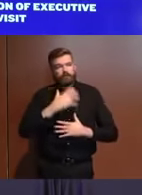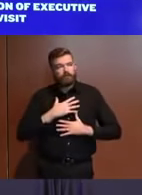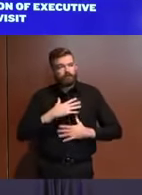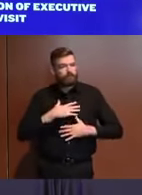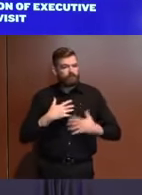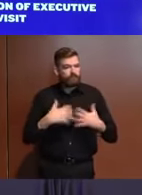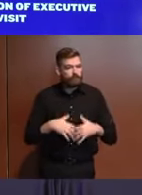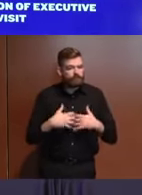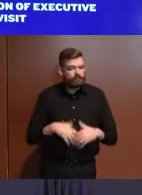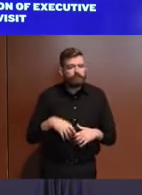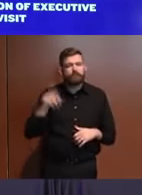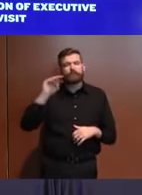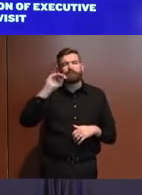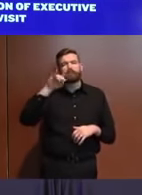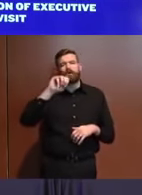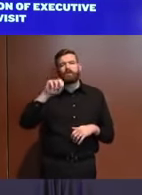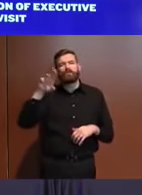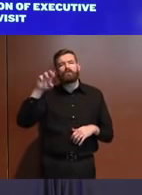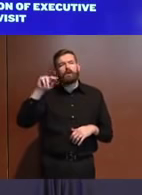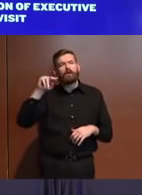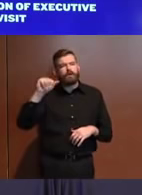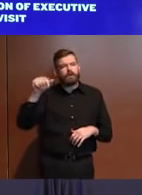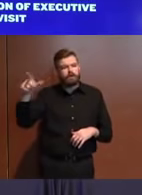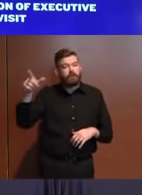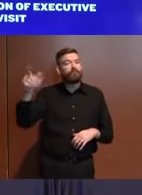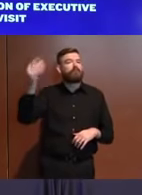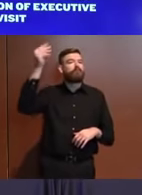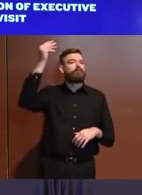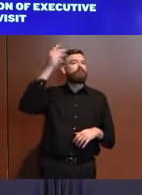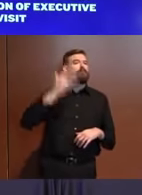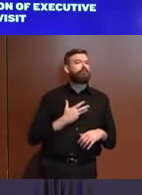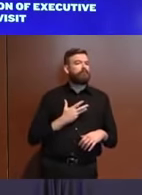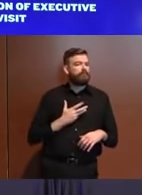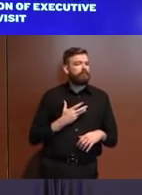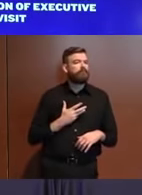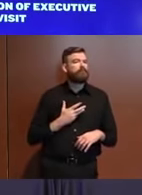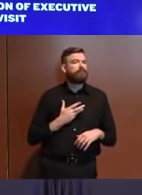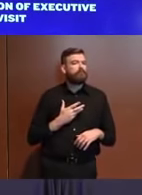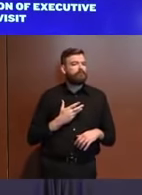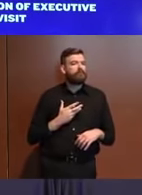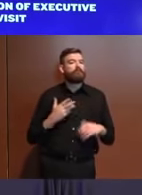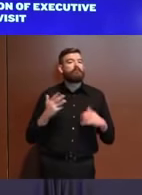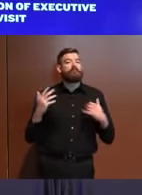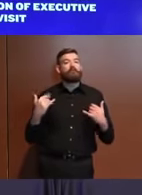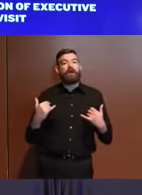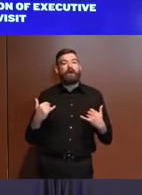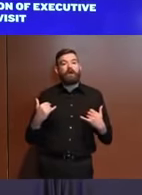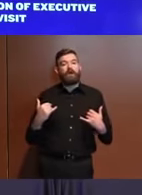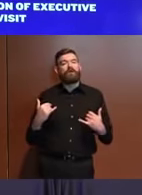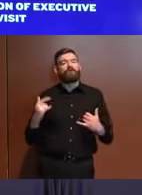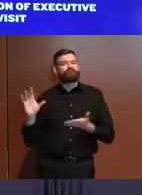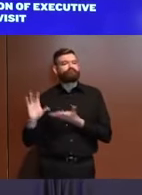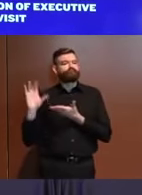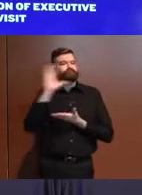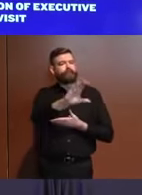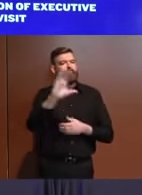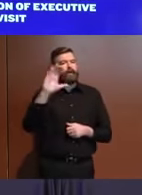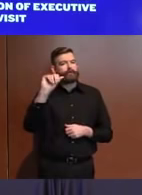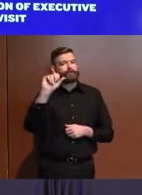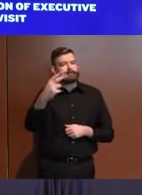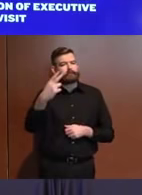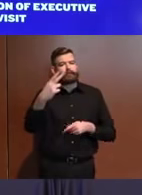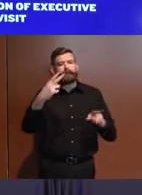morning, stepping up, in their case, cash to both relief funds as well as directly to